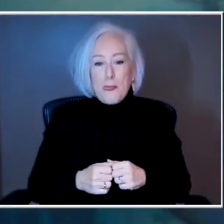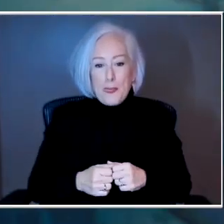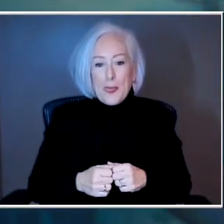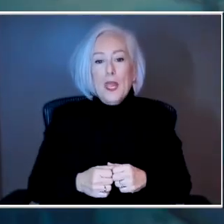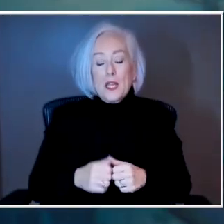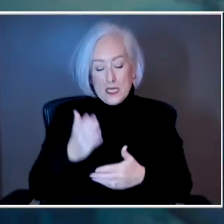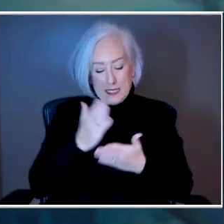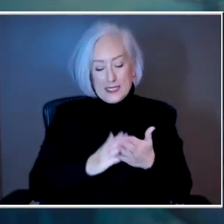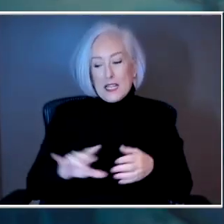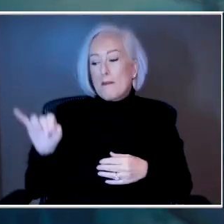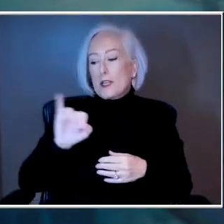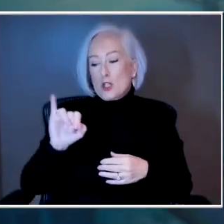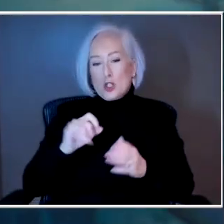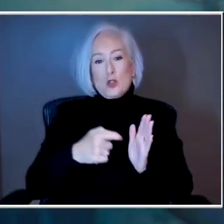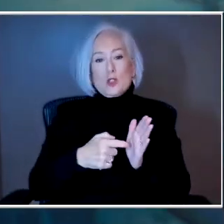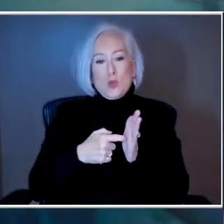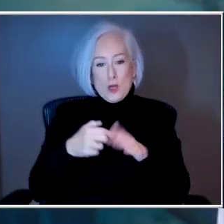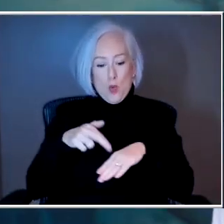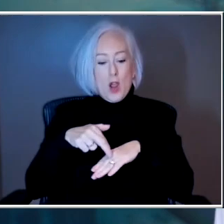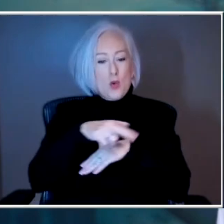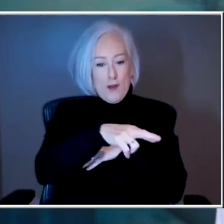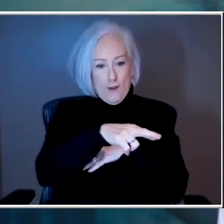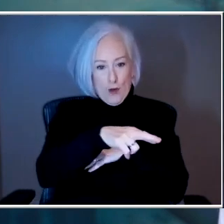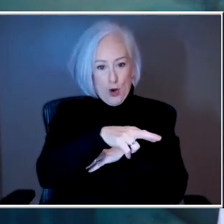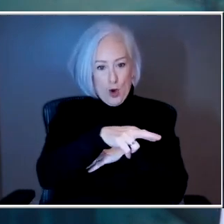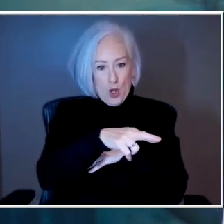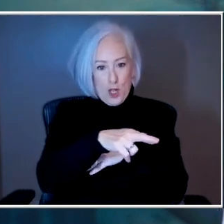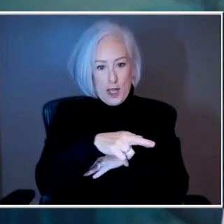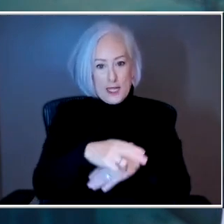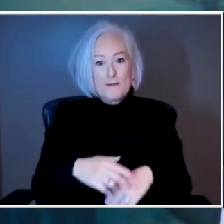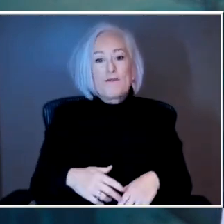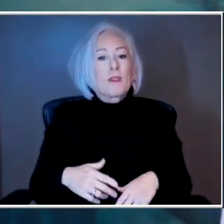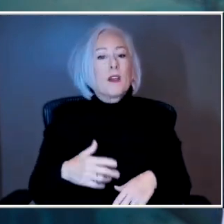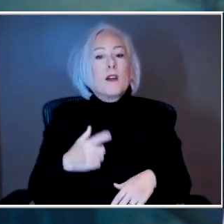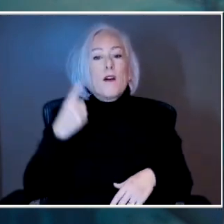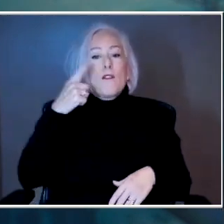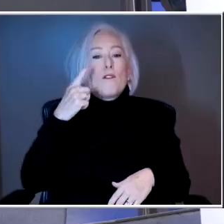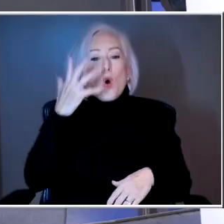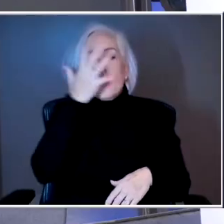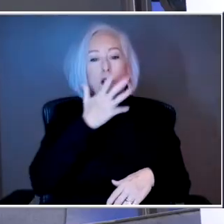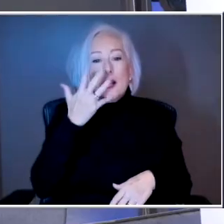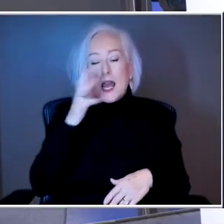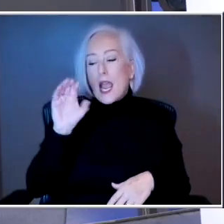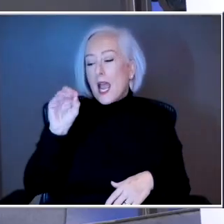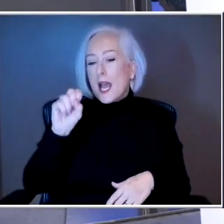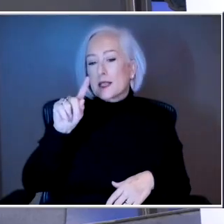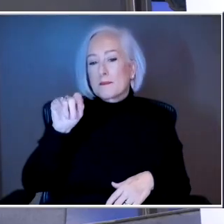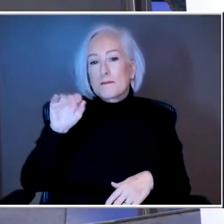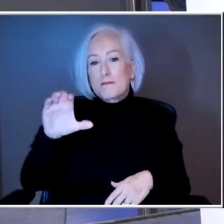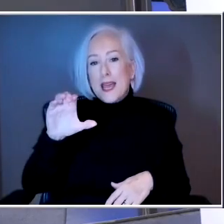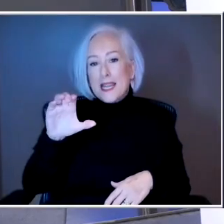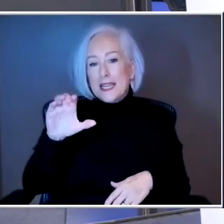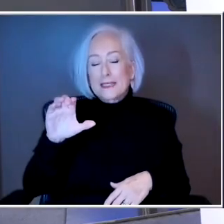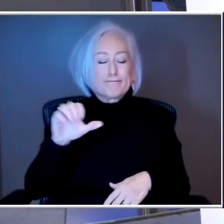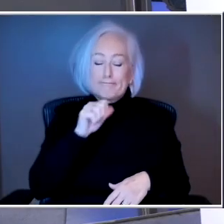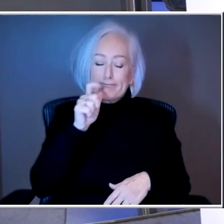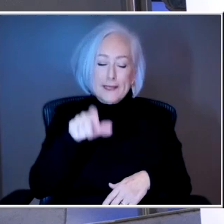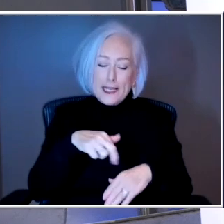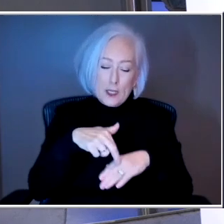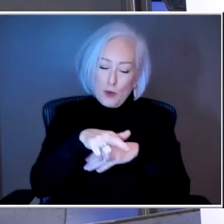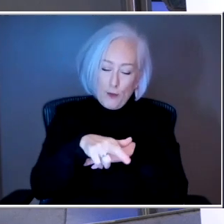will require referrals. The cosmetic side, it doesn't require referral. Okay, I have another question for